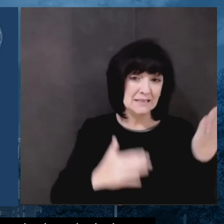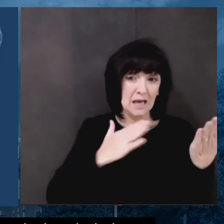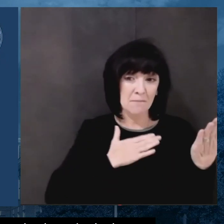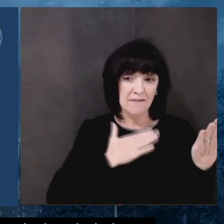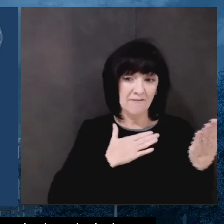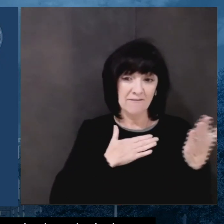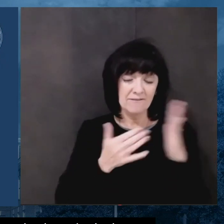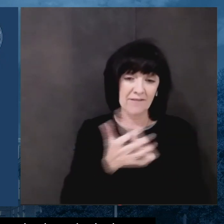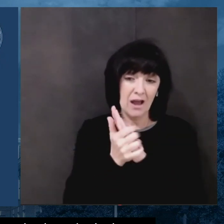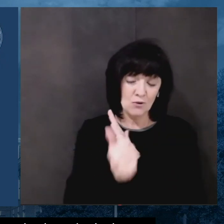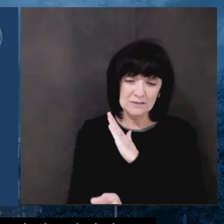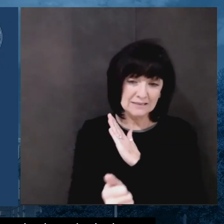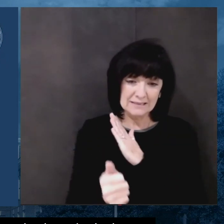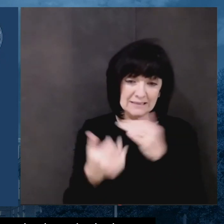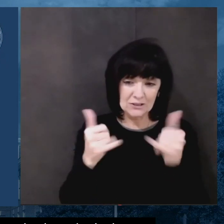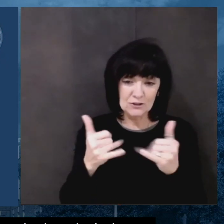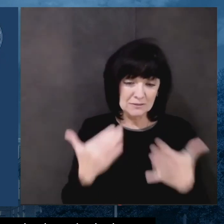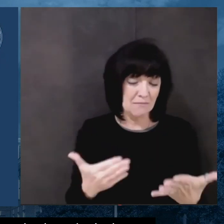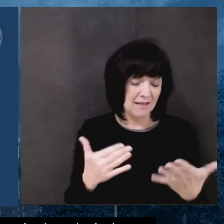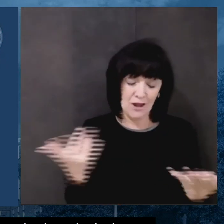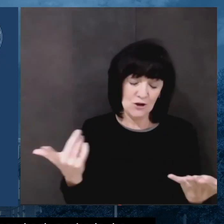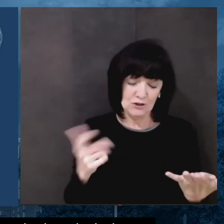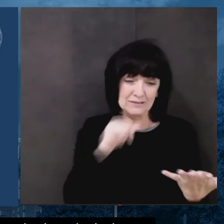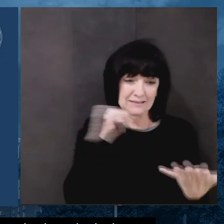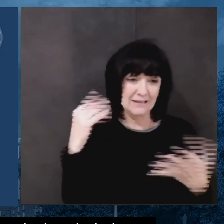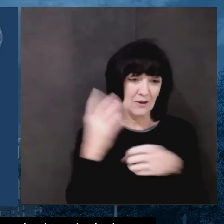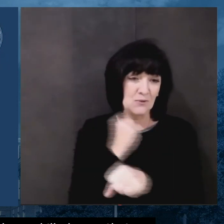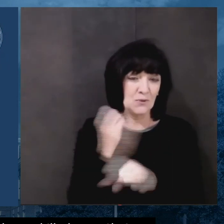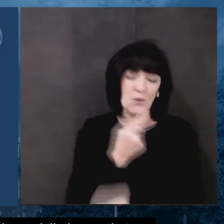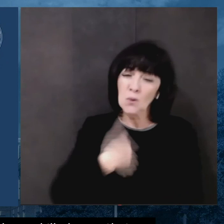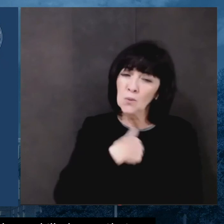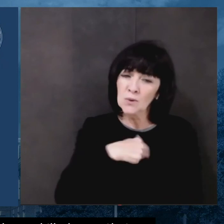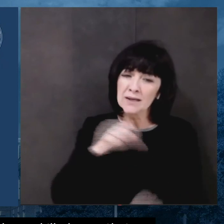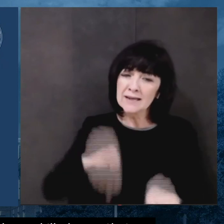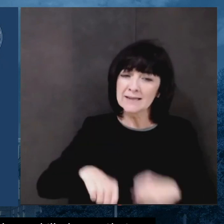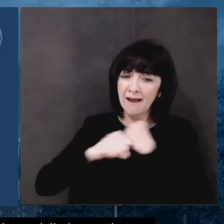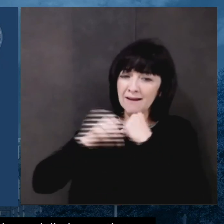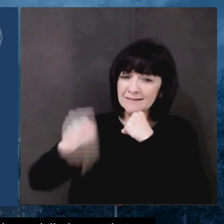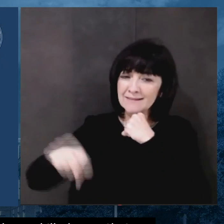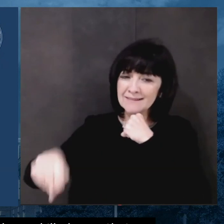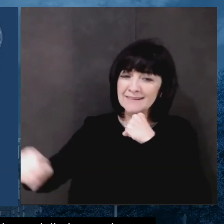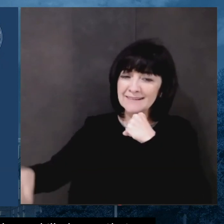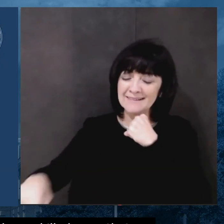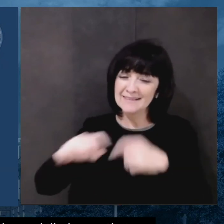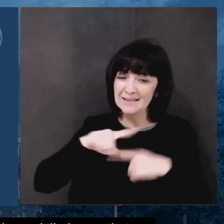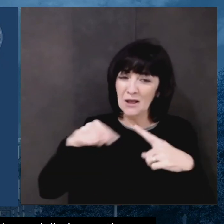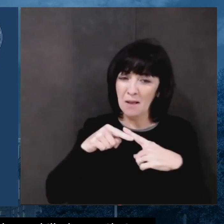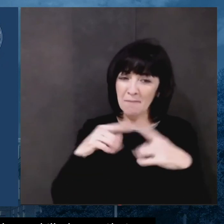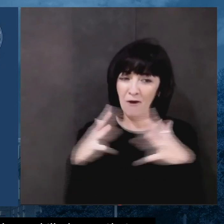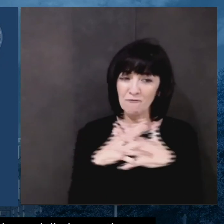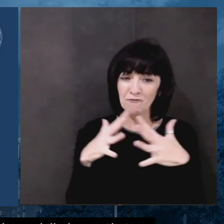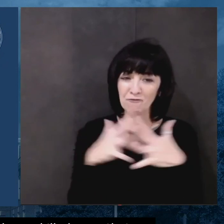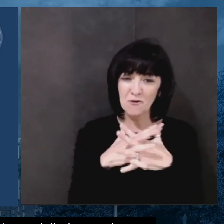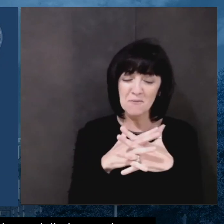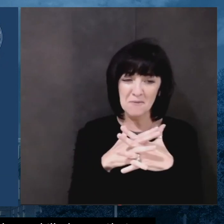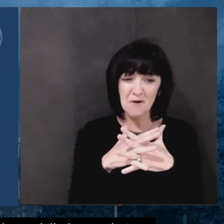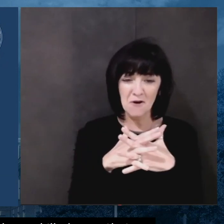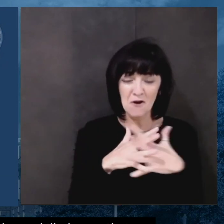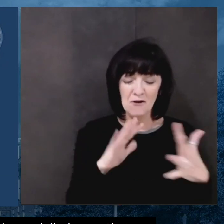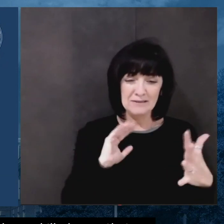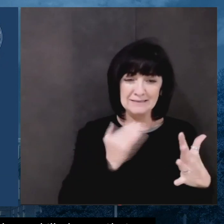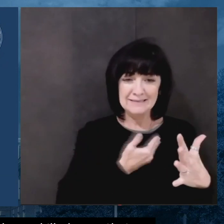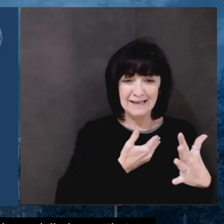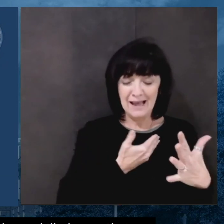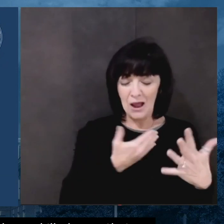and getting separation down the field. Anyway, we could talk for a long time on my opinion about our hapless Philadelphia Eagles.